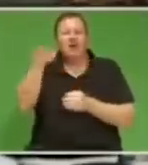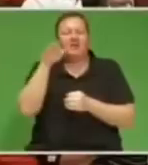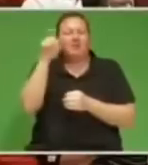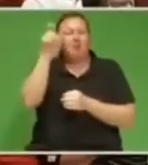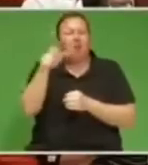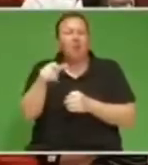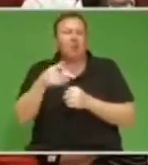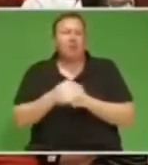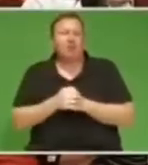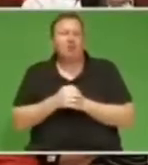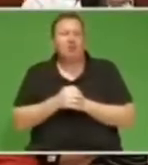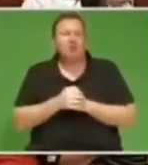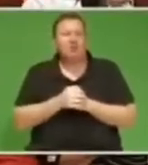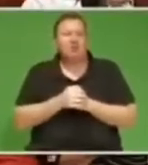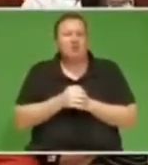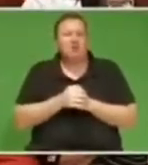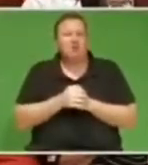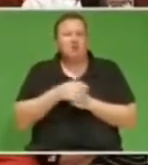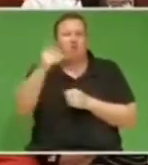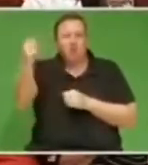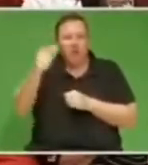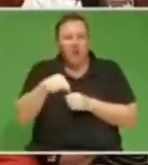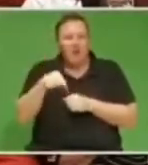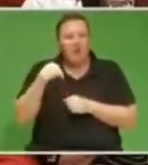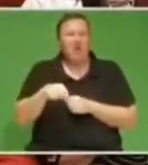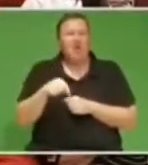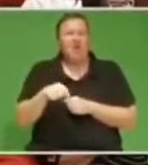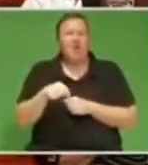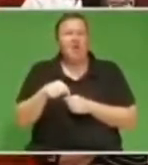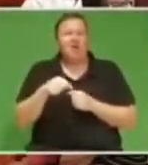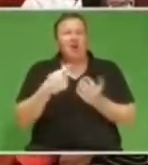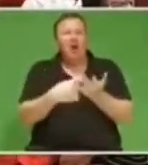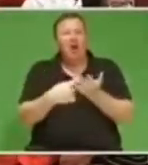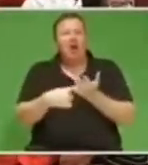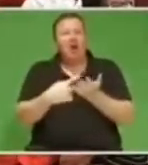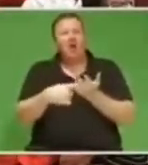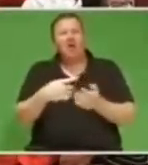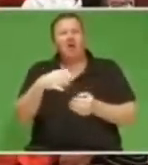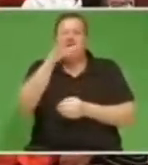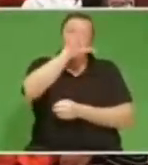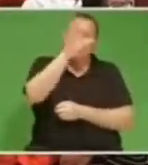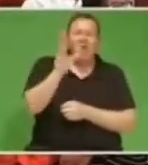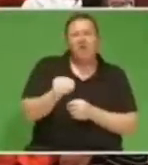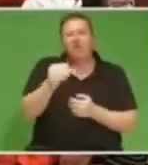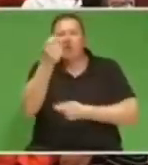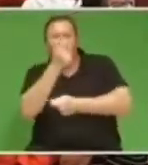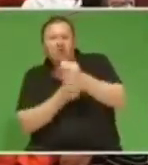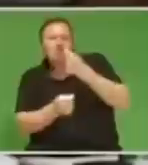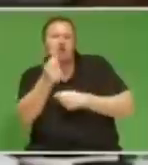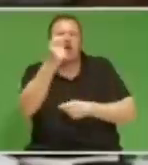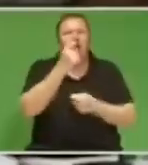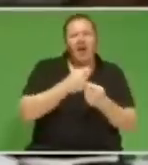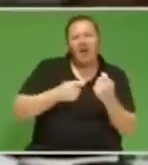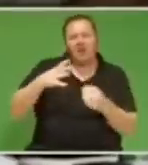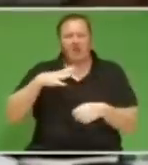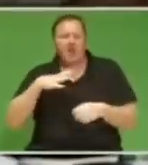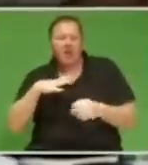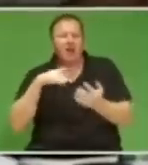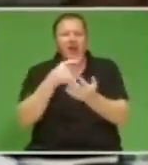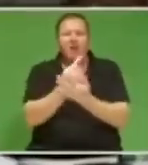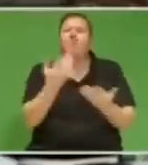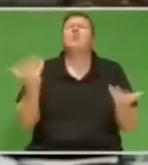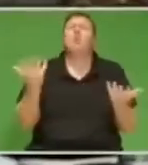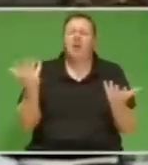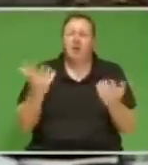Zimbabwean. But you come here and talk Africa intra-trade. It's going to happen